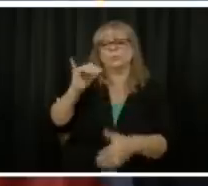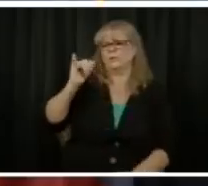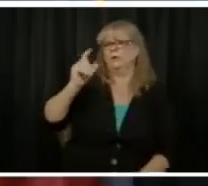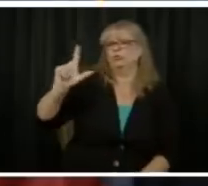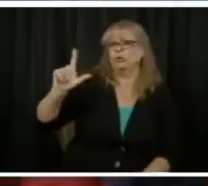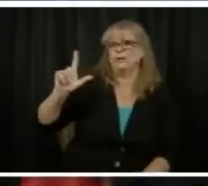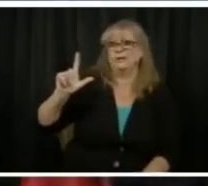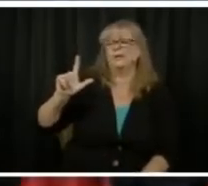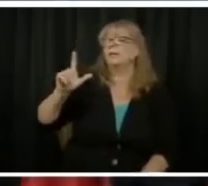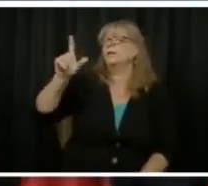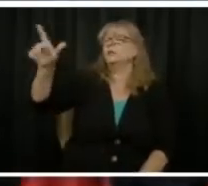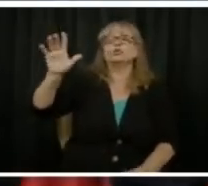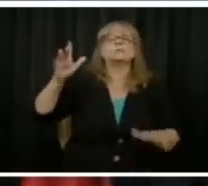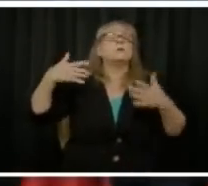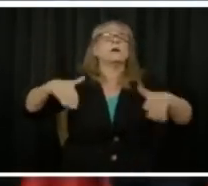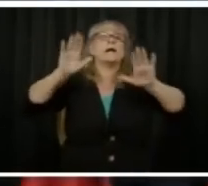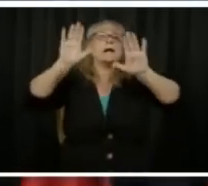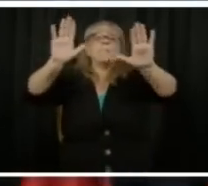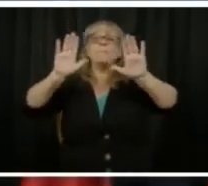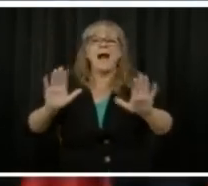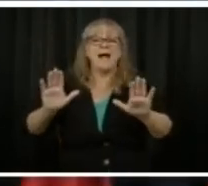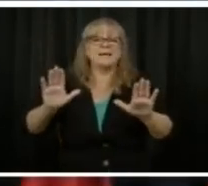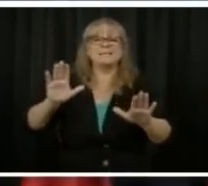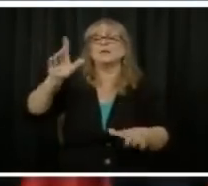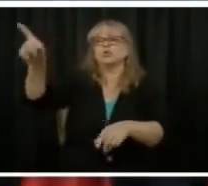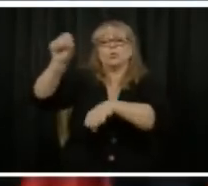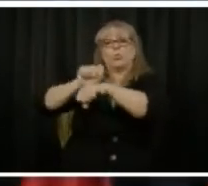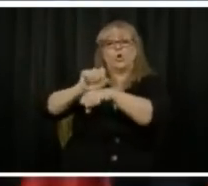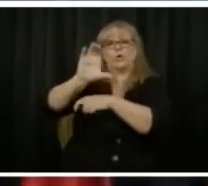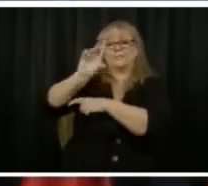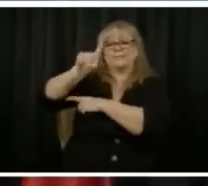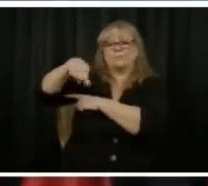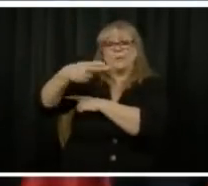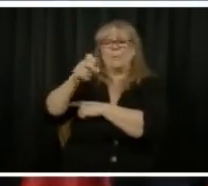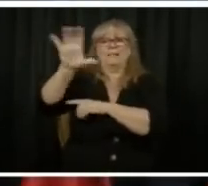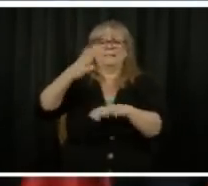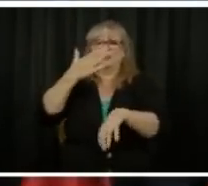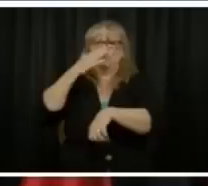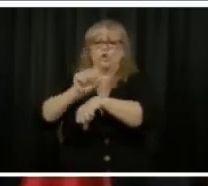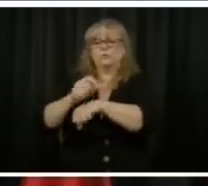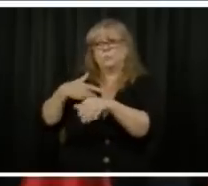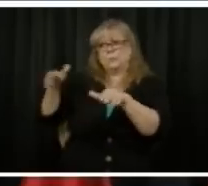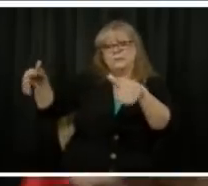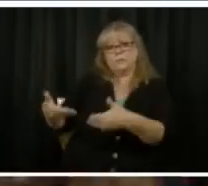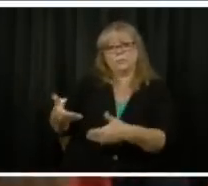CDPHE, and I want to turn it over to Jill.